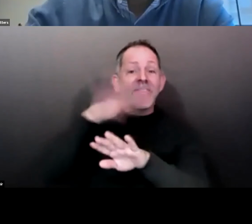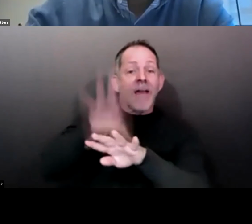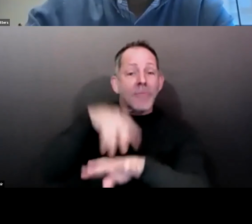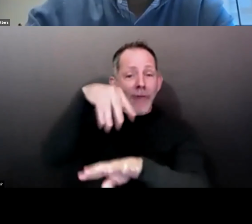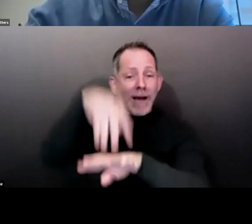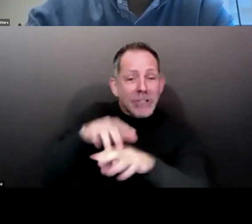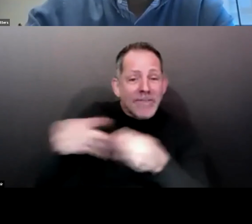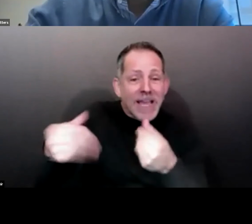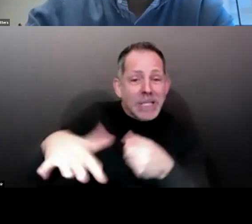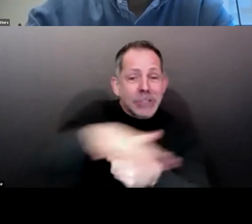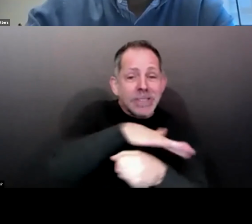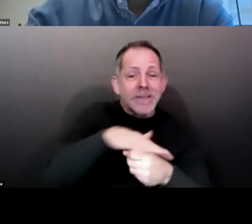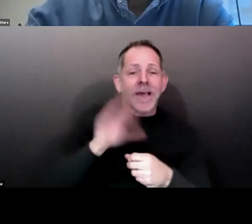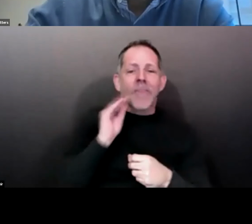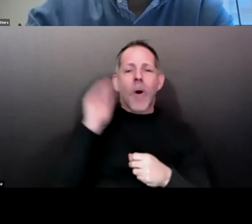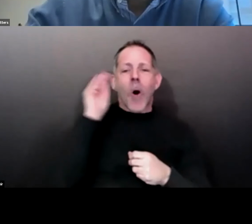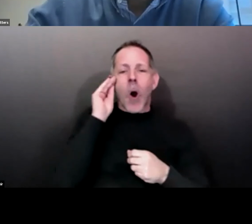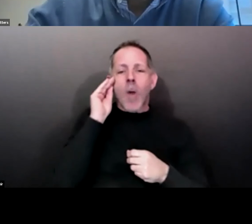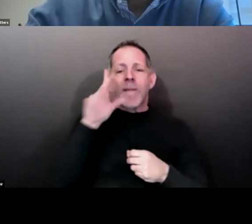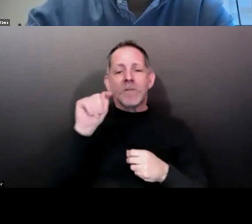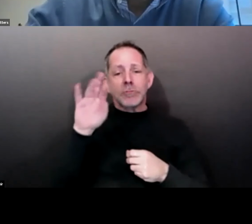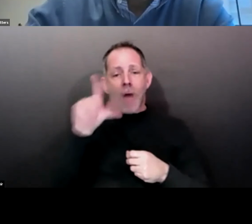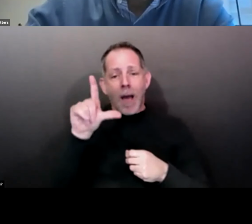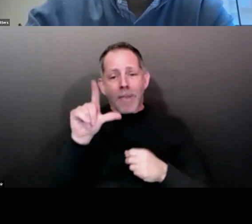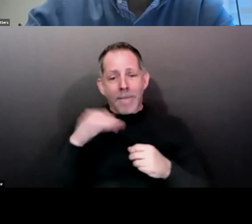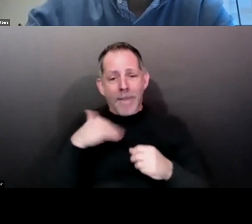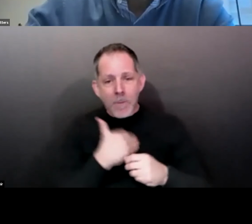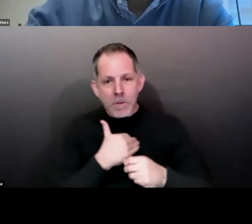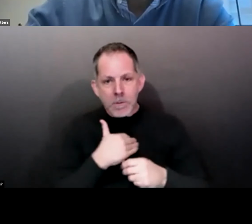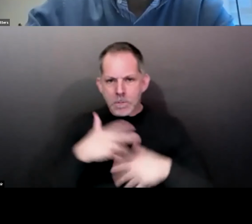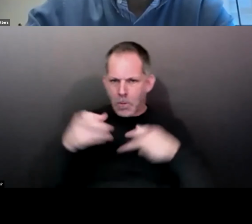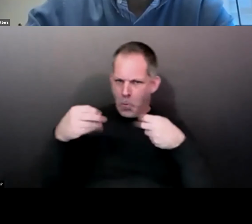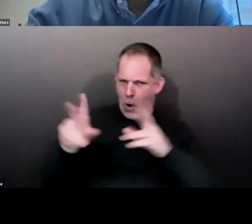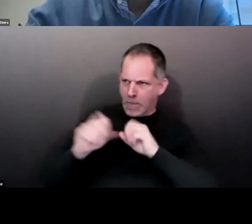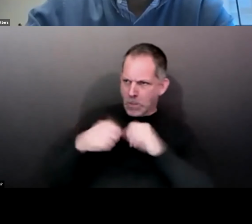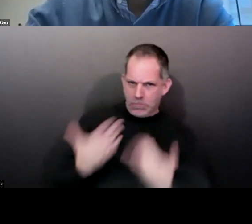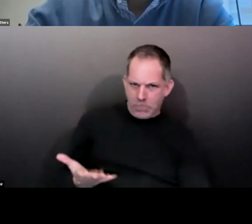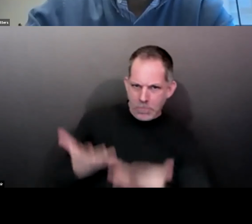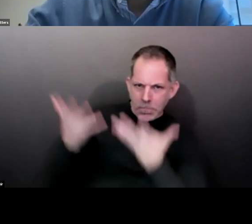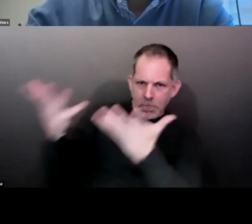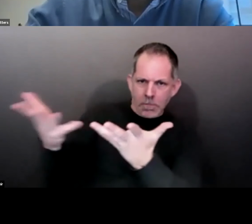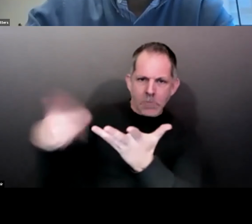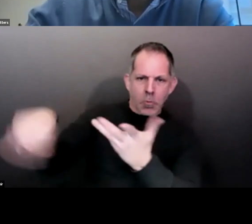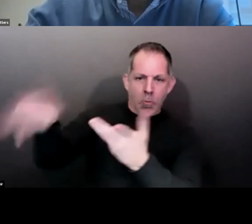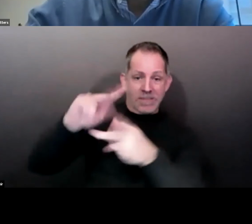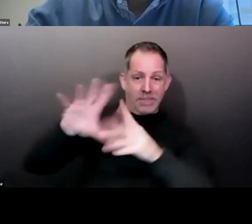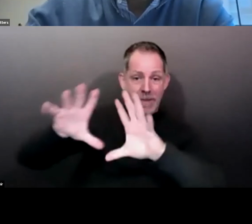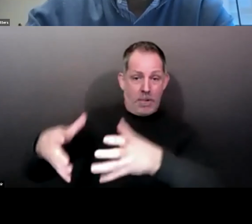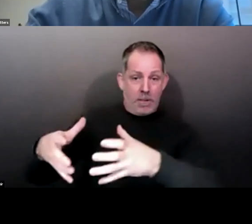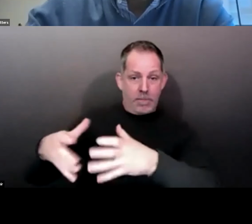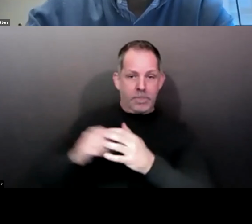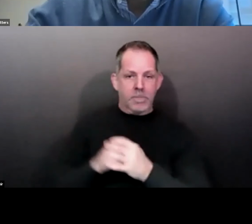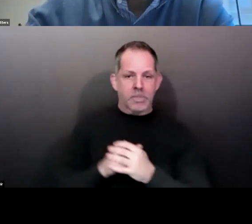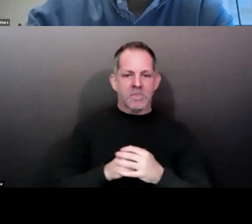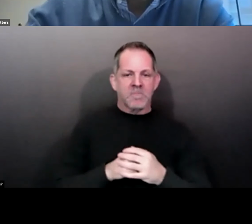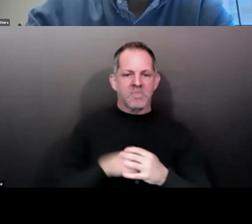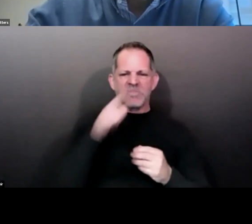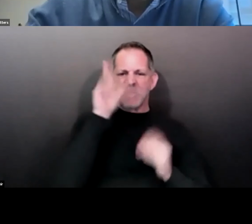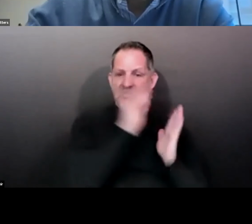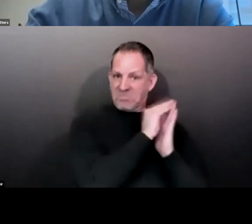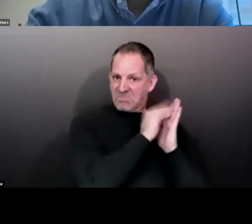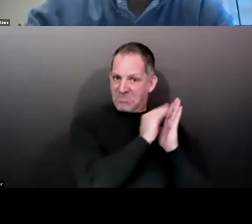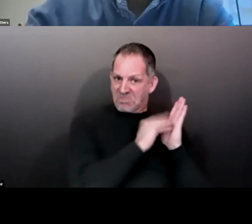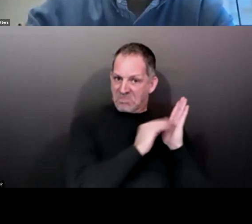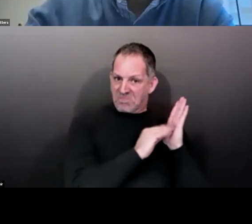that opportunity to these folks without we don't need a lot of documentation. We're going to trust our tribal members that